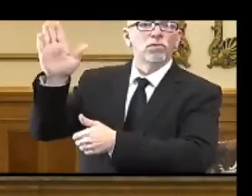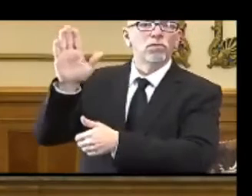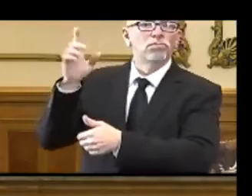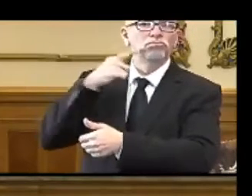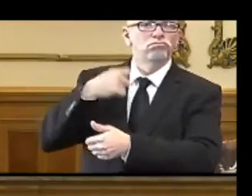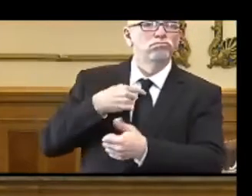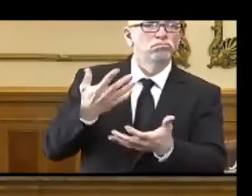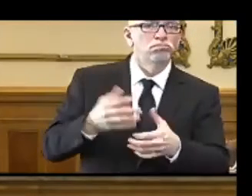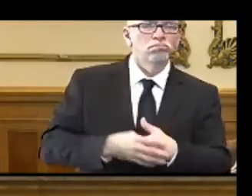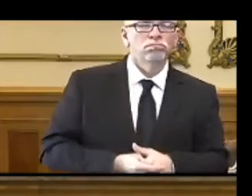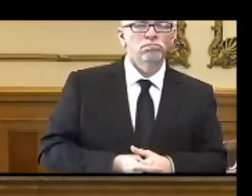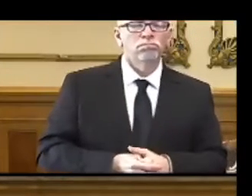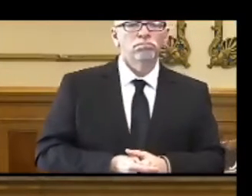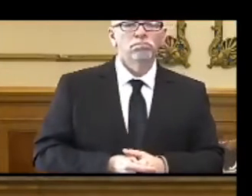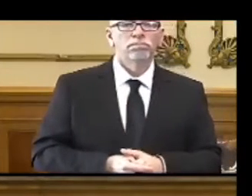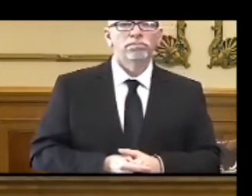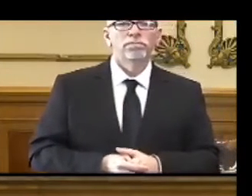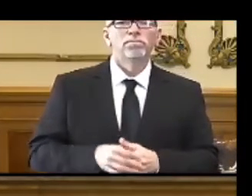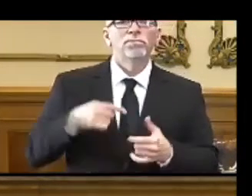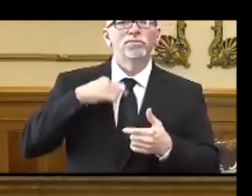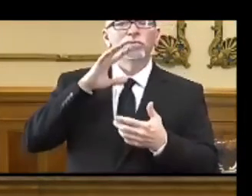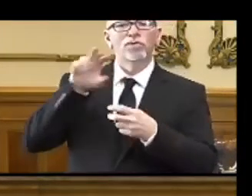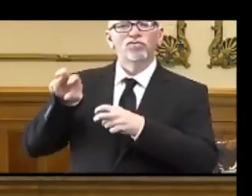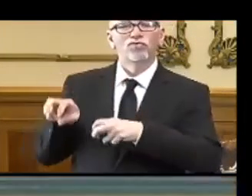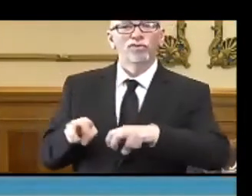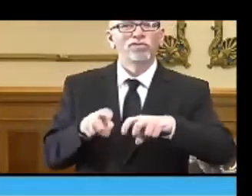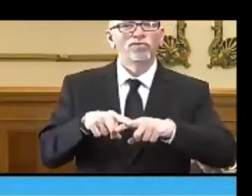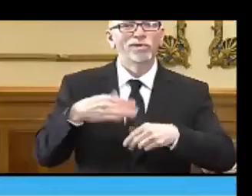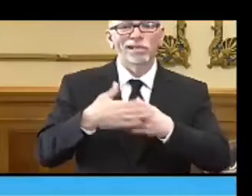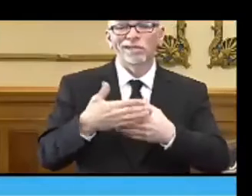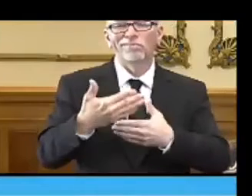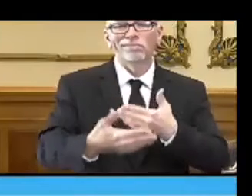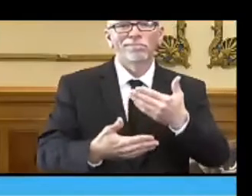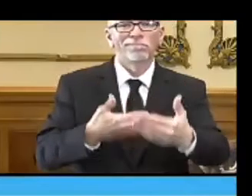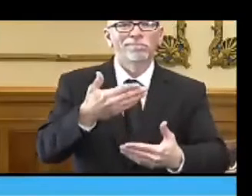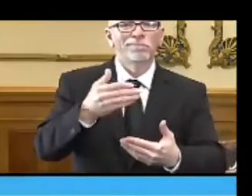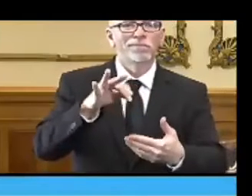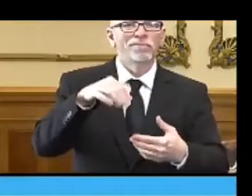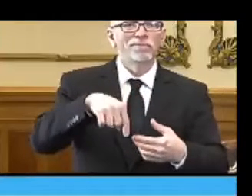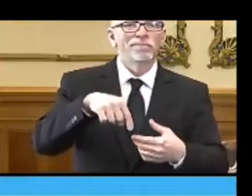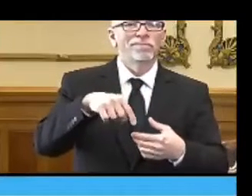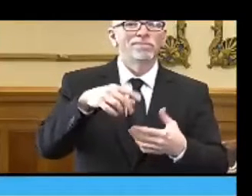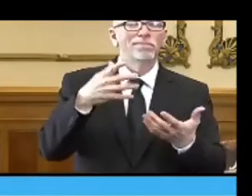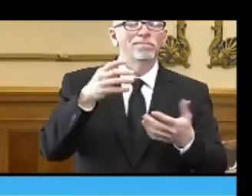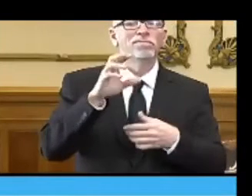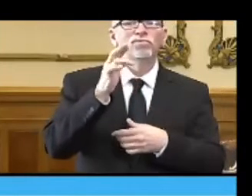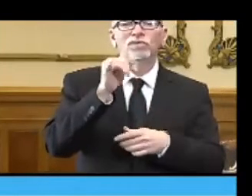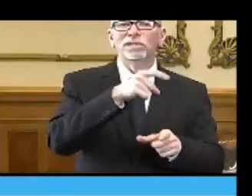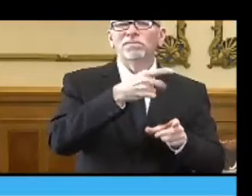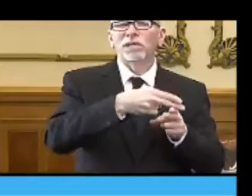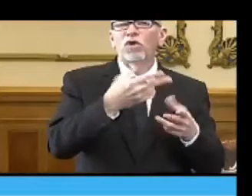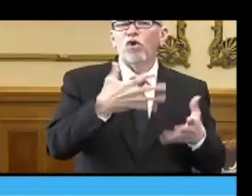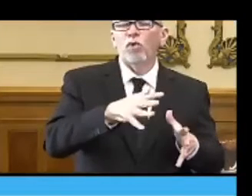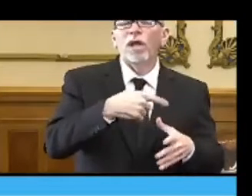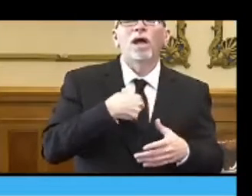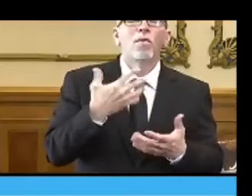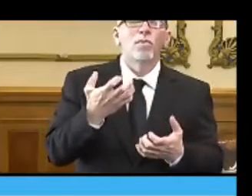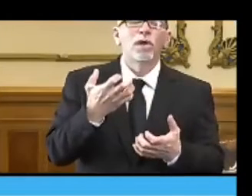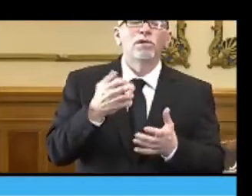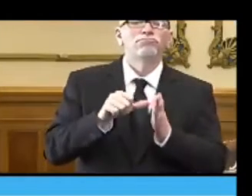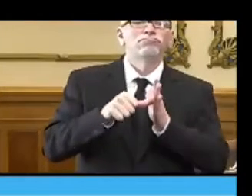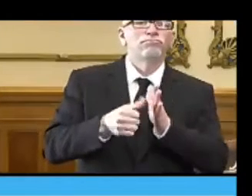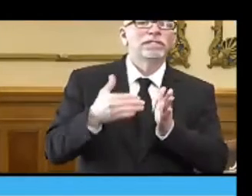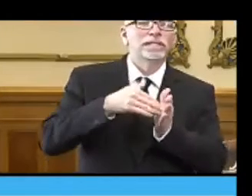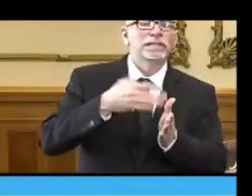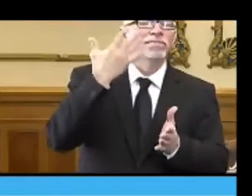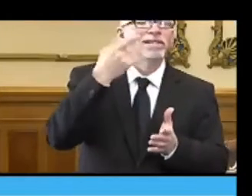accordingly. So as we transition to the next stages here of this group, Chris mentioned some of these already, and I just want to reiterate them